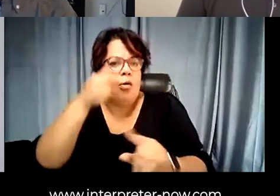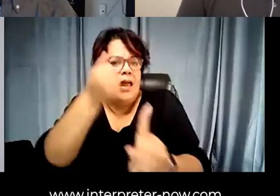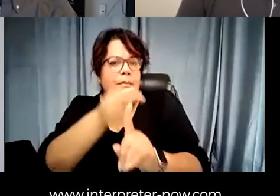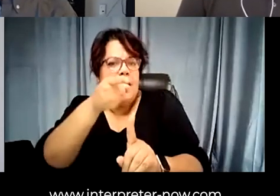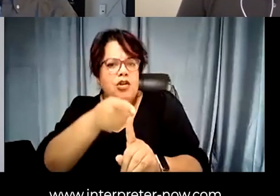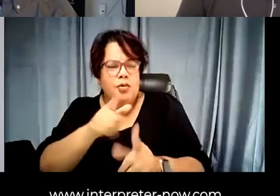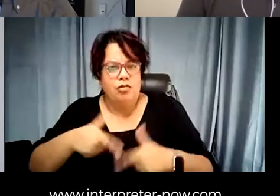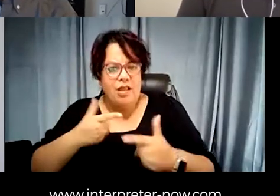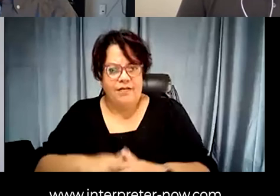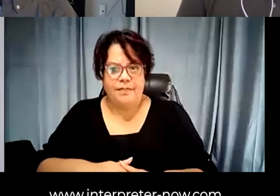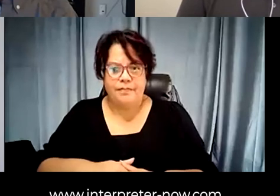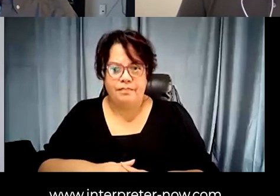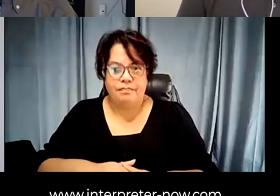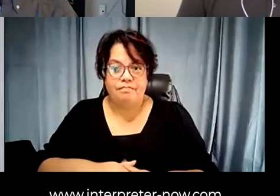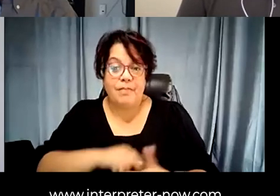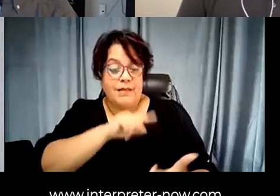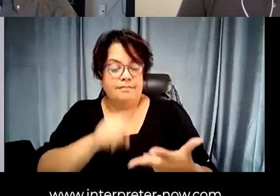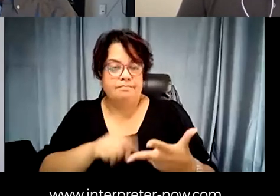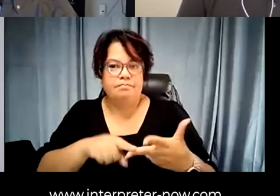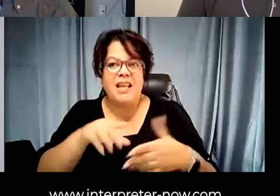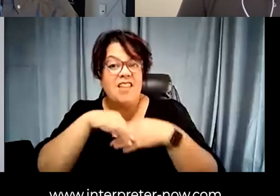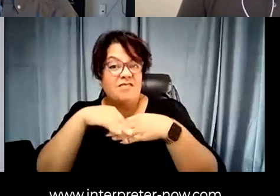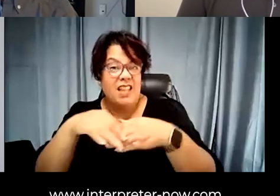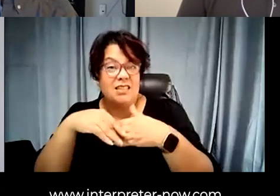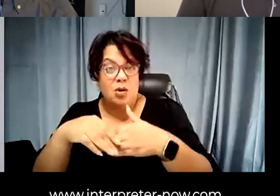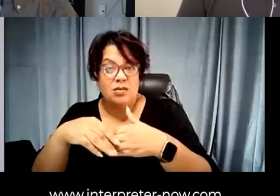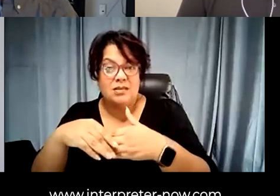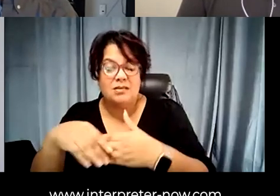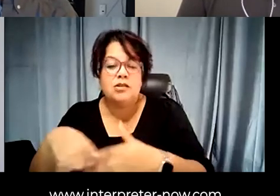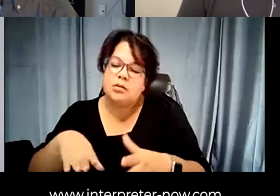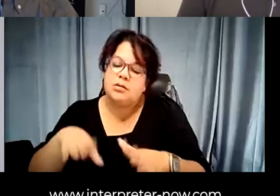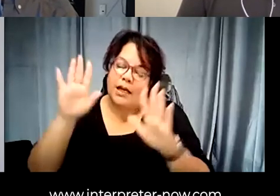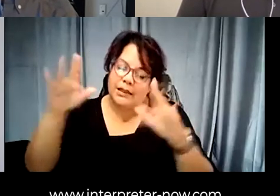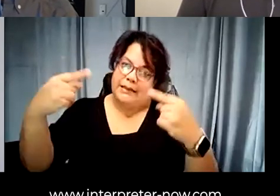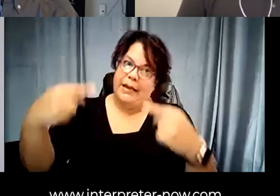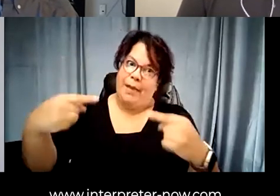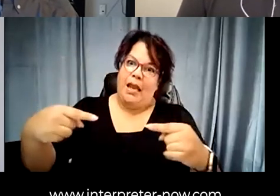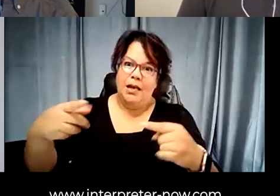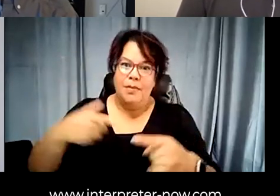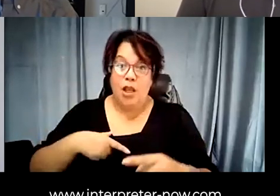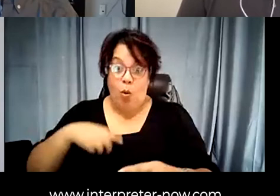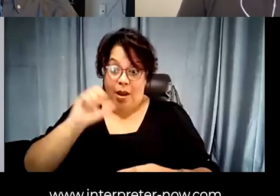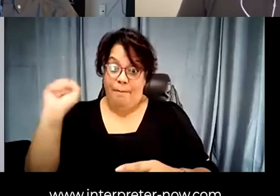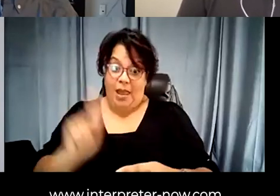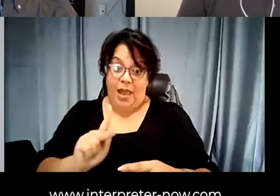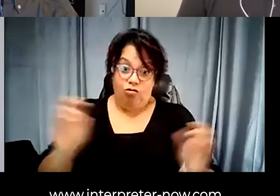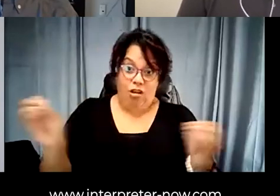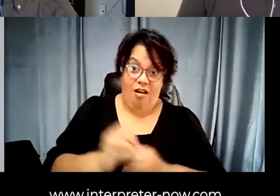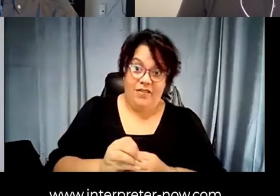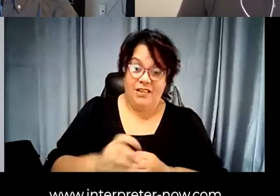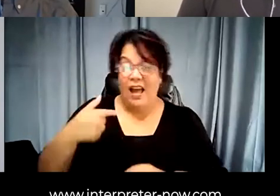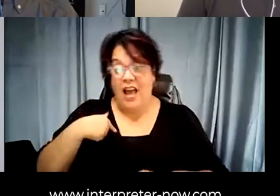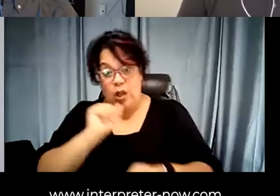Being flexible. There's that wonderful debate about going back into the office. And as someone who works in office furniture and office